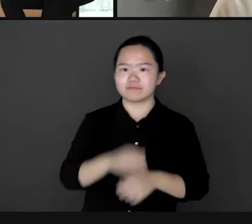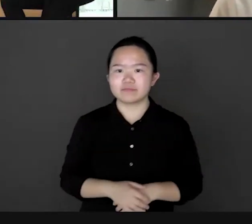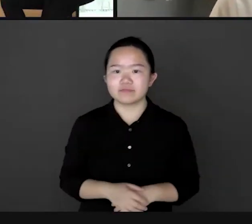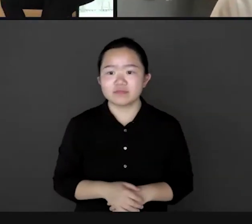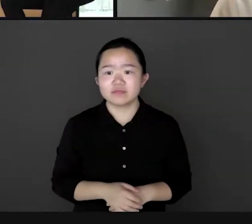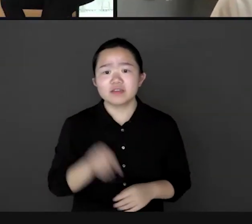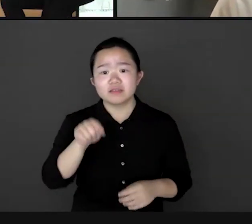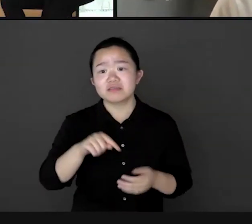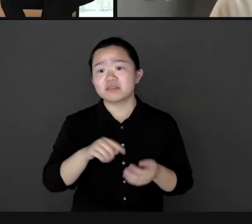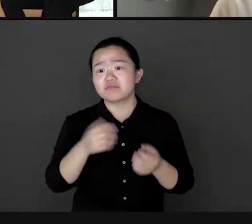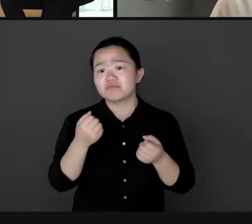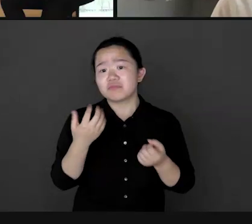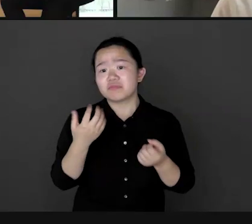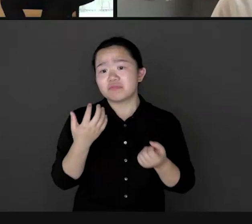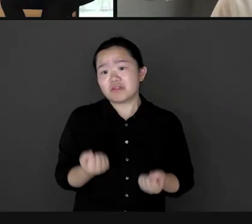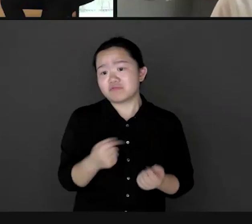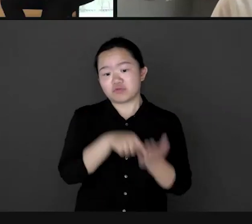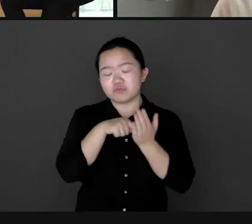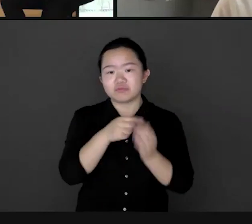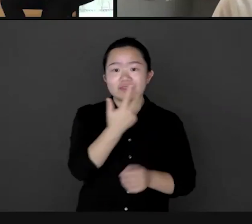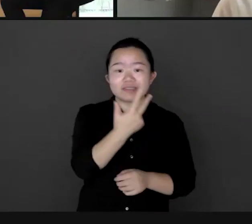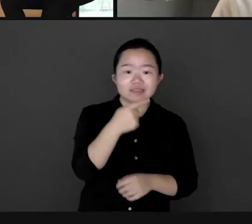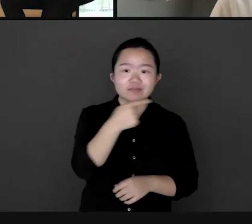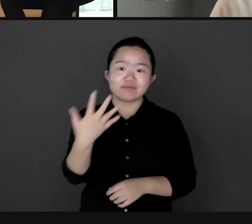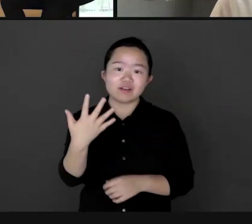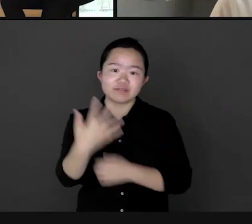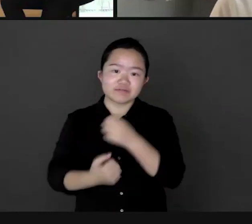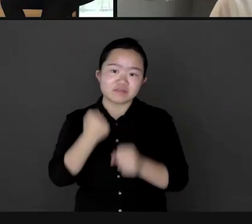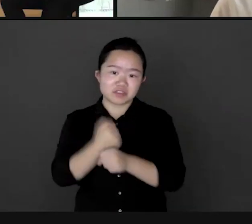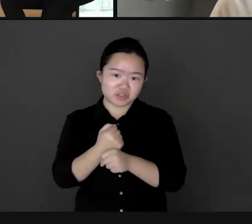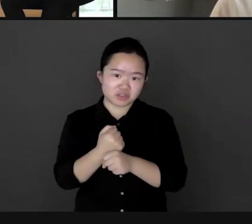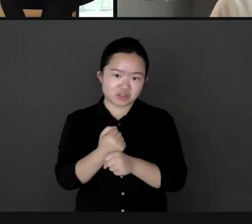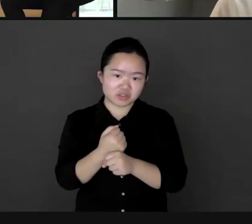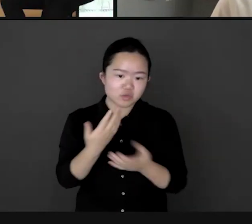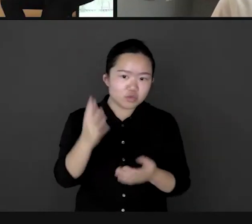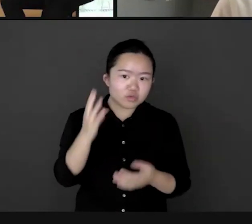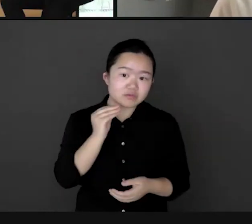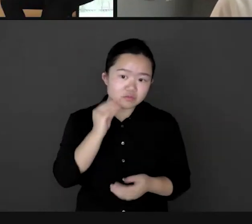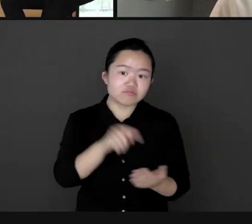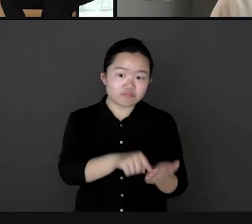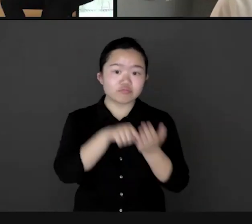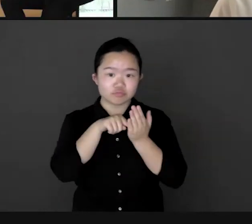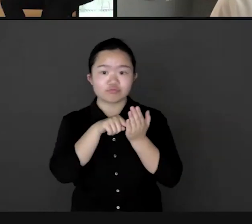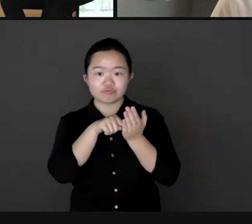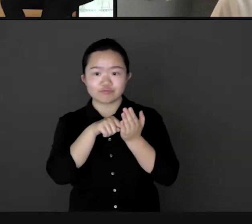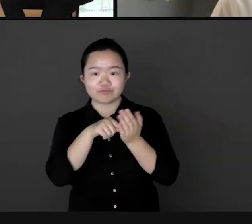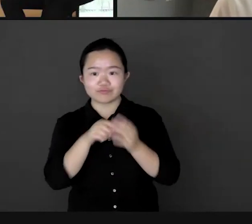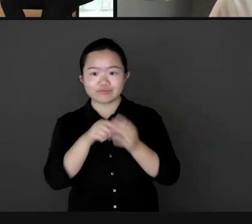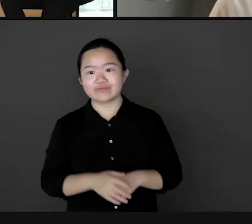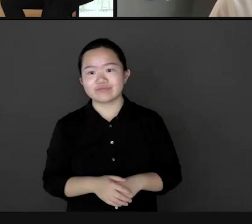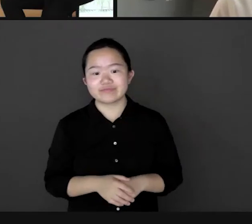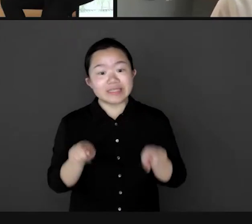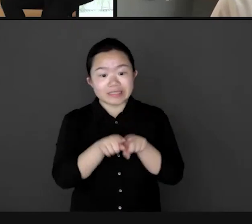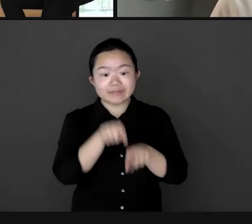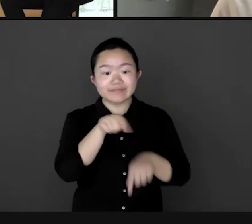translation in Spanish was successful. We piloted this year. The pilot was completed and successful. So for the